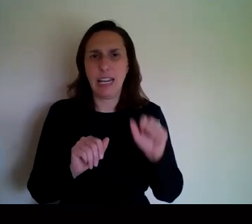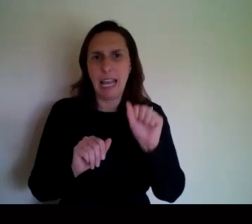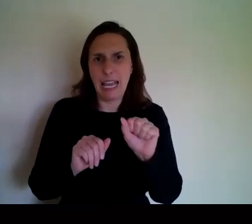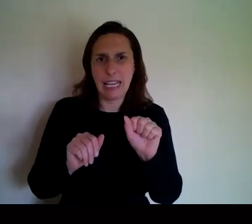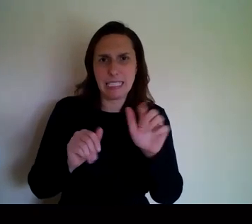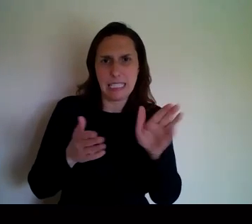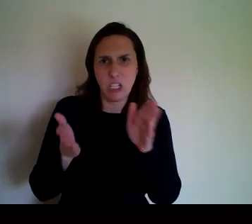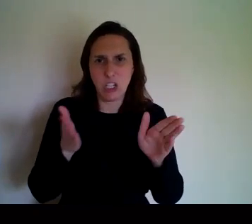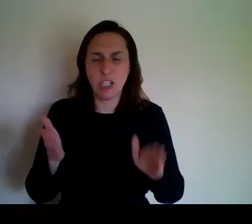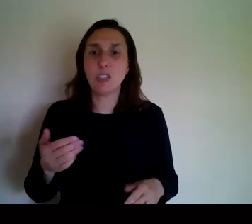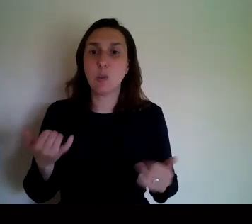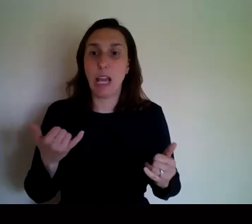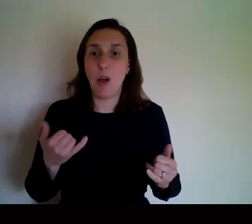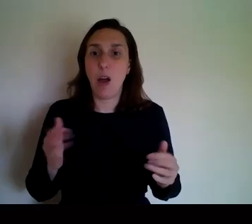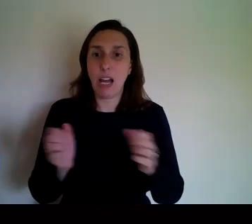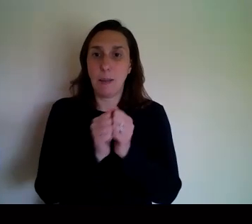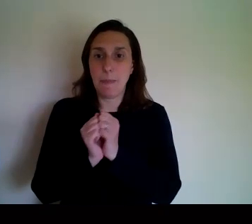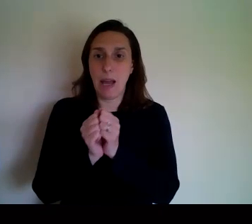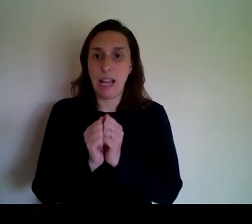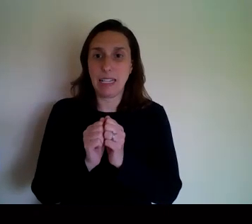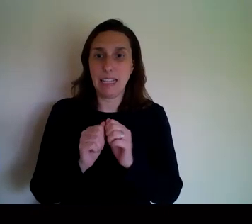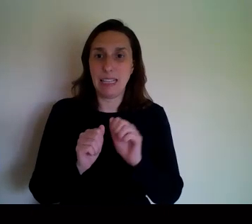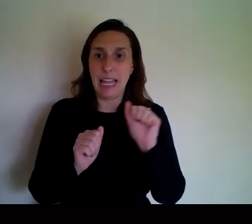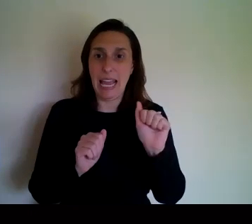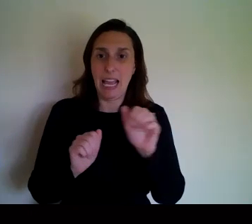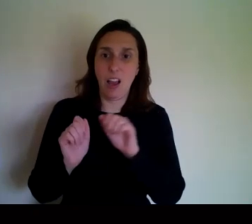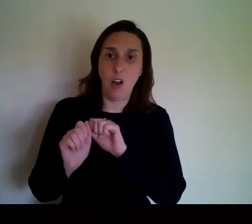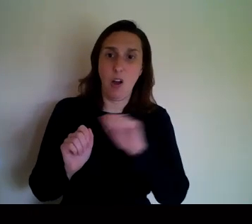a terms together on the left-hand side. So